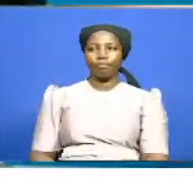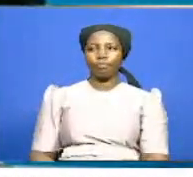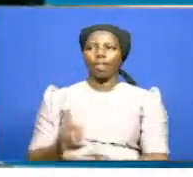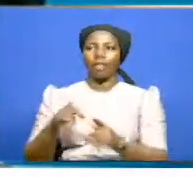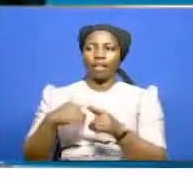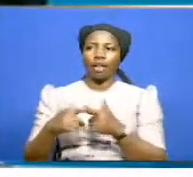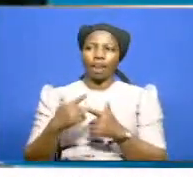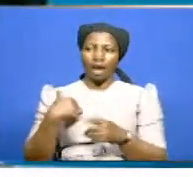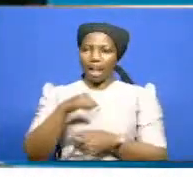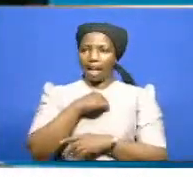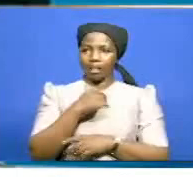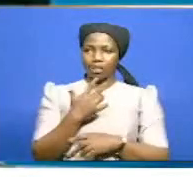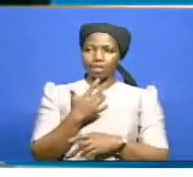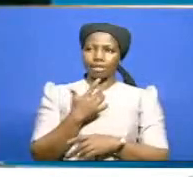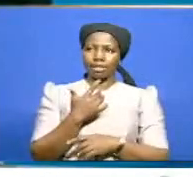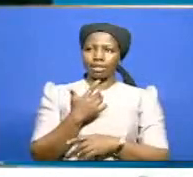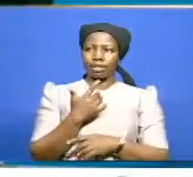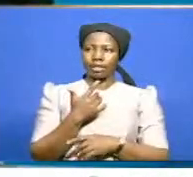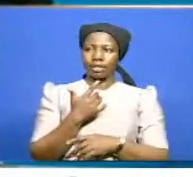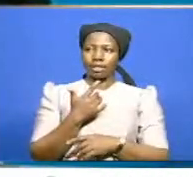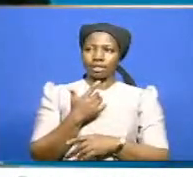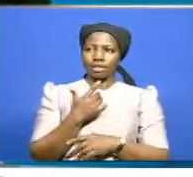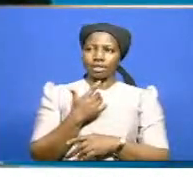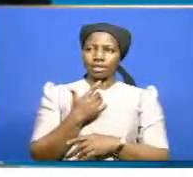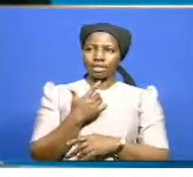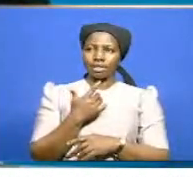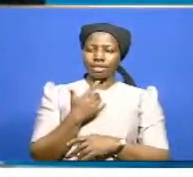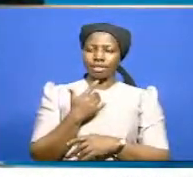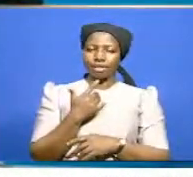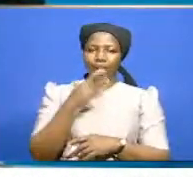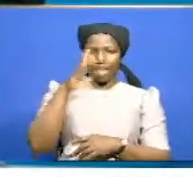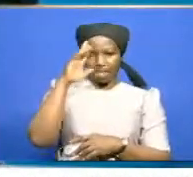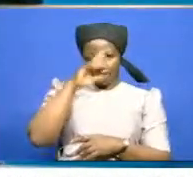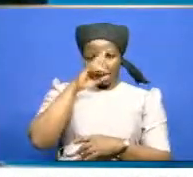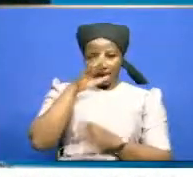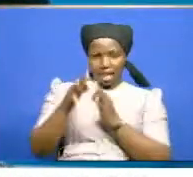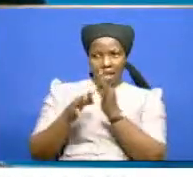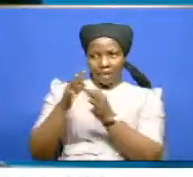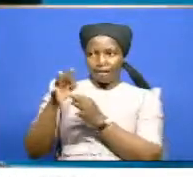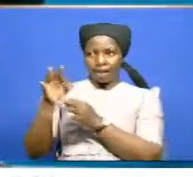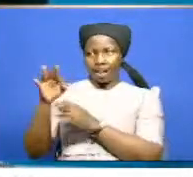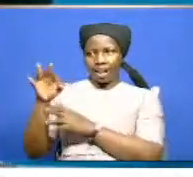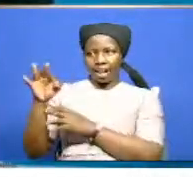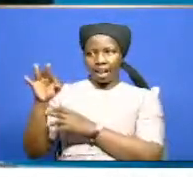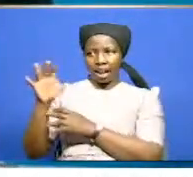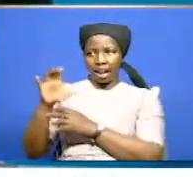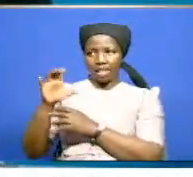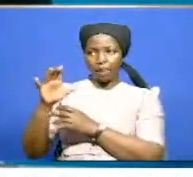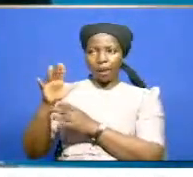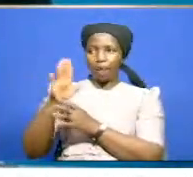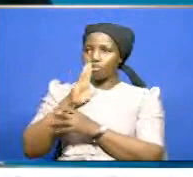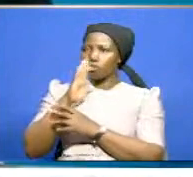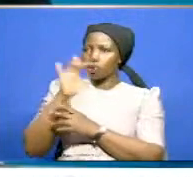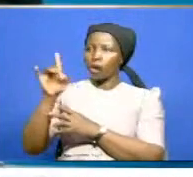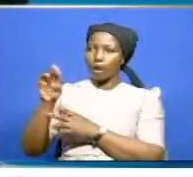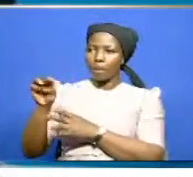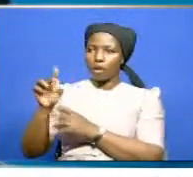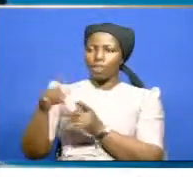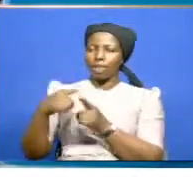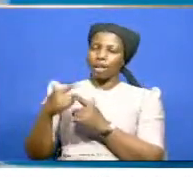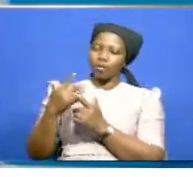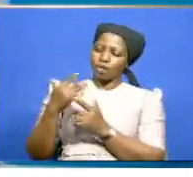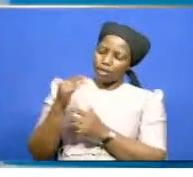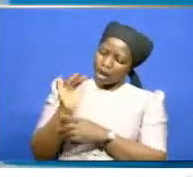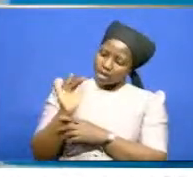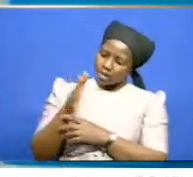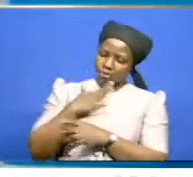will also be risk averse. If the client had borrowed $1 million, we will vary the amount. We'll tell him, let's lend you. We'll start